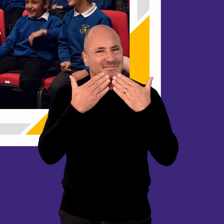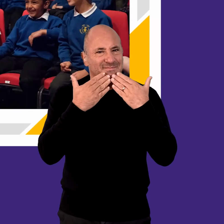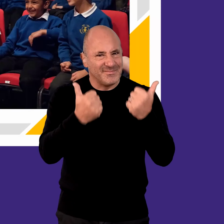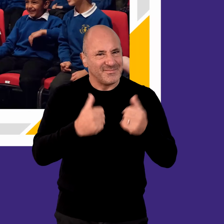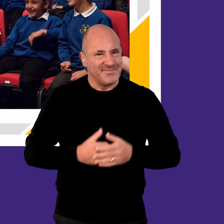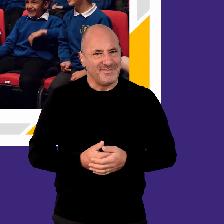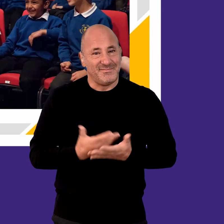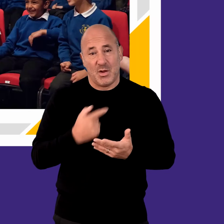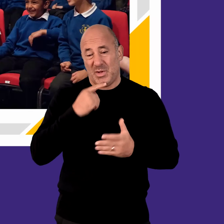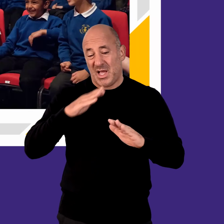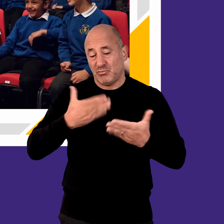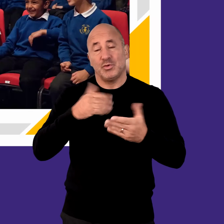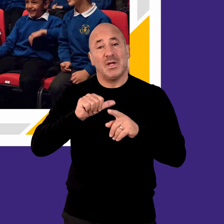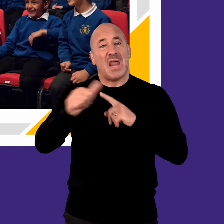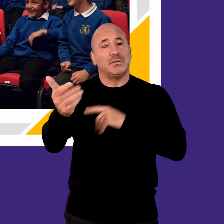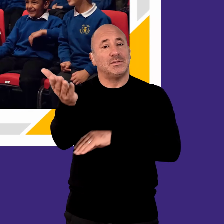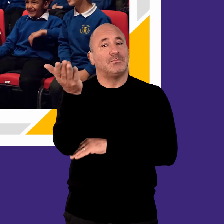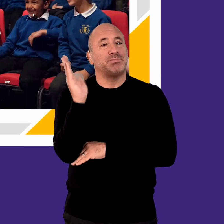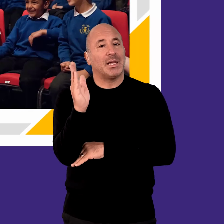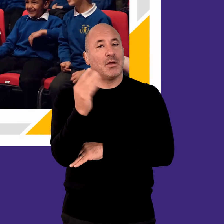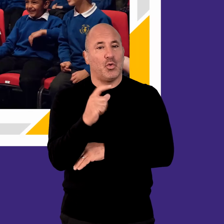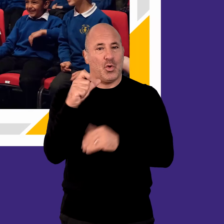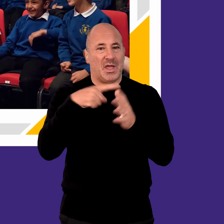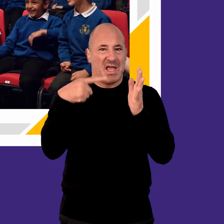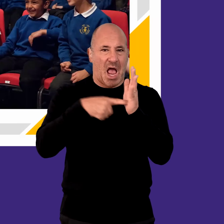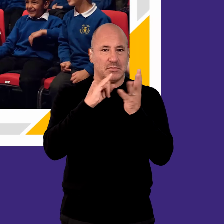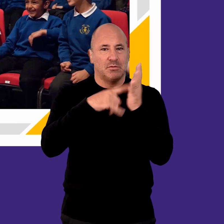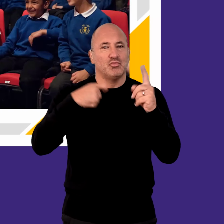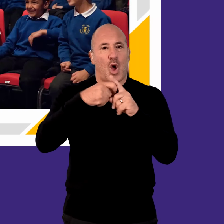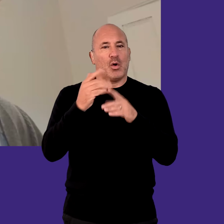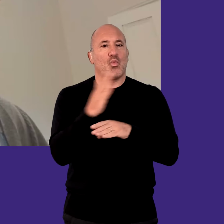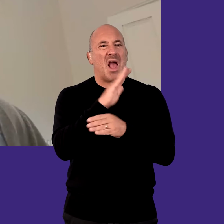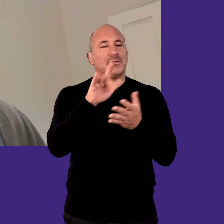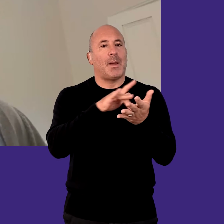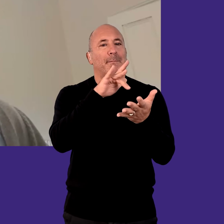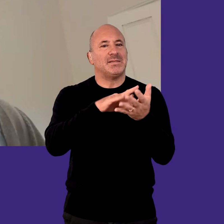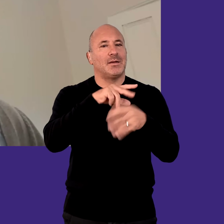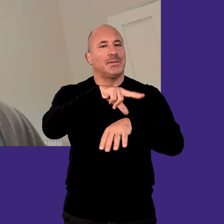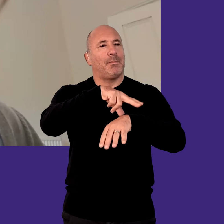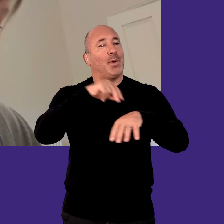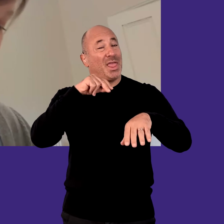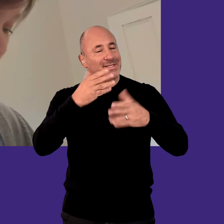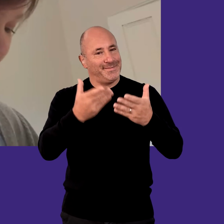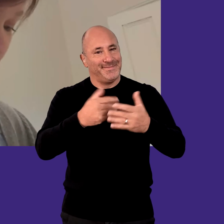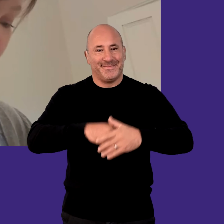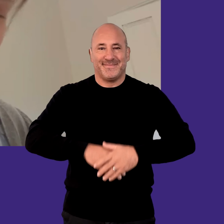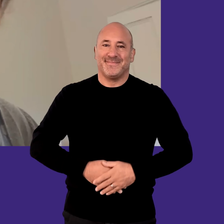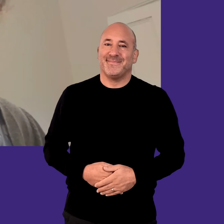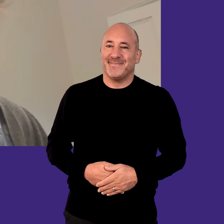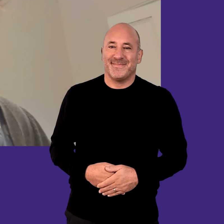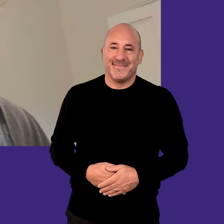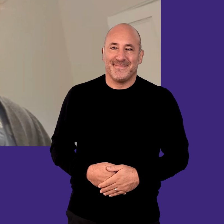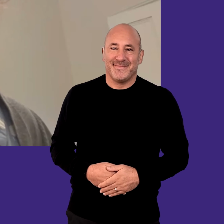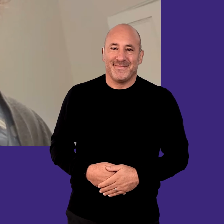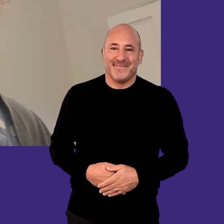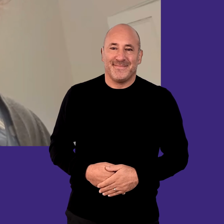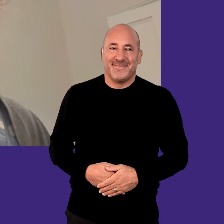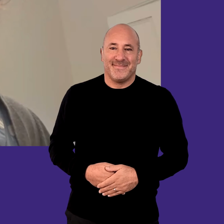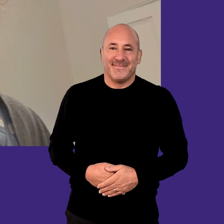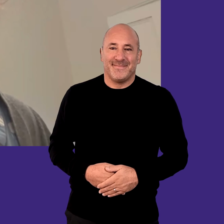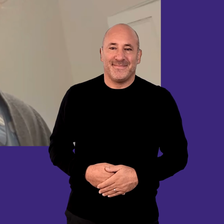Thank you so much. I'm going to introduce our next speaker now, who is Kat Stock from the West Midlands